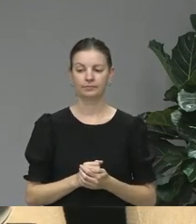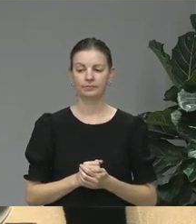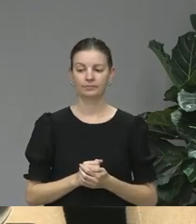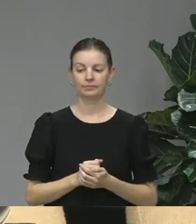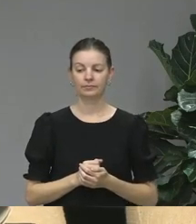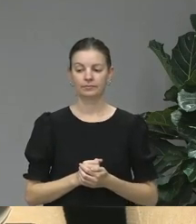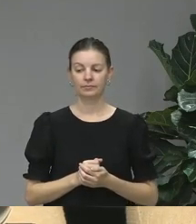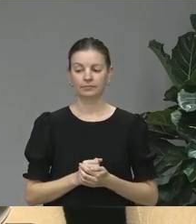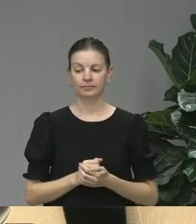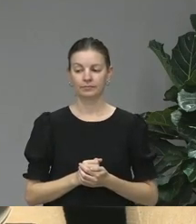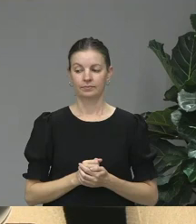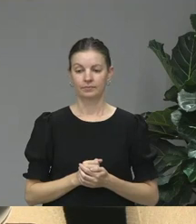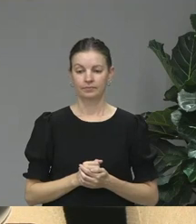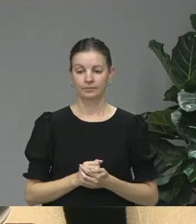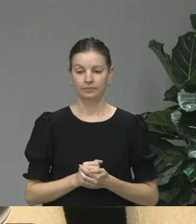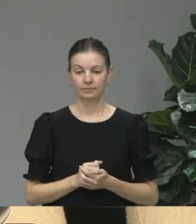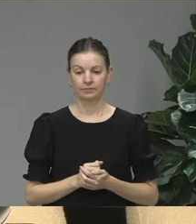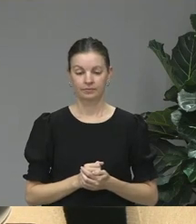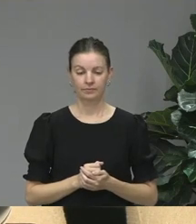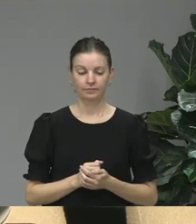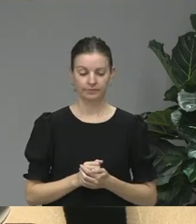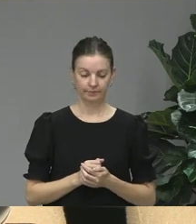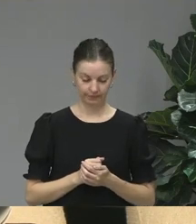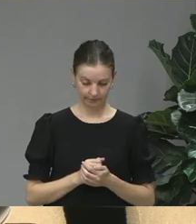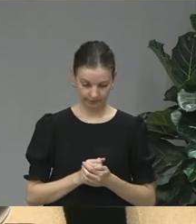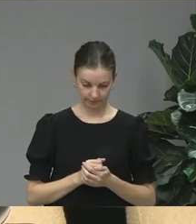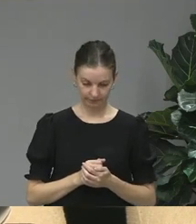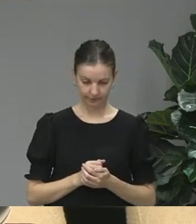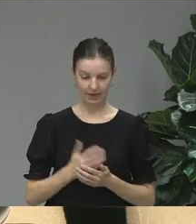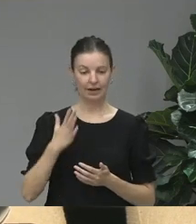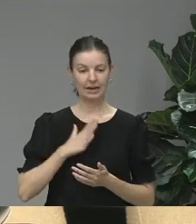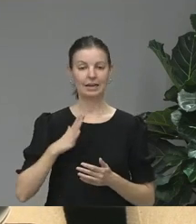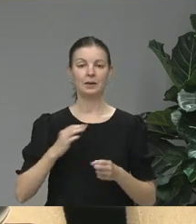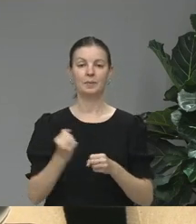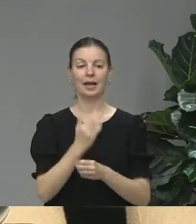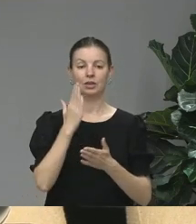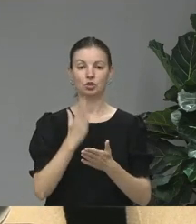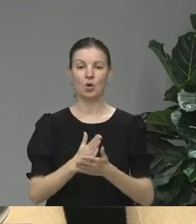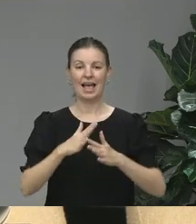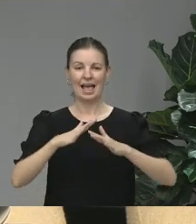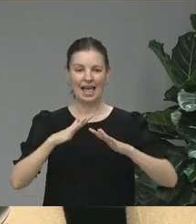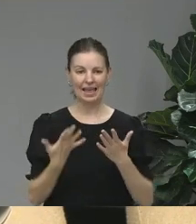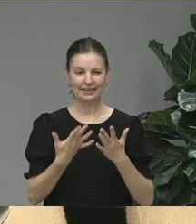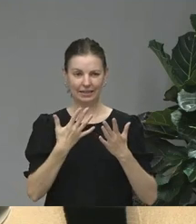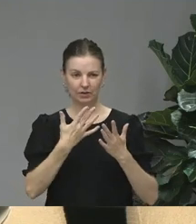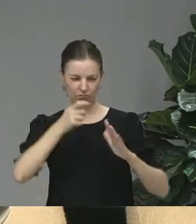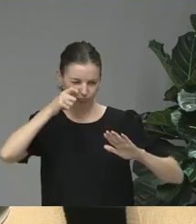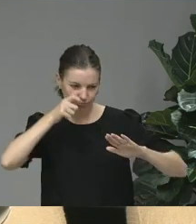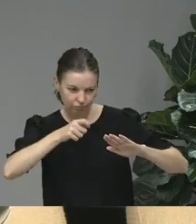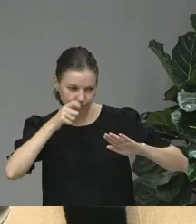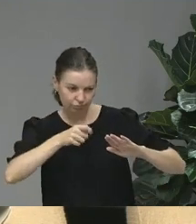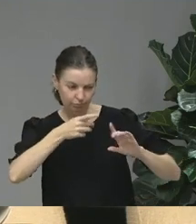The way that will be given effect to as well is by ensuring that any scrutiny of